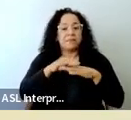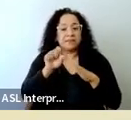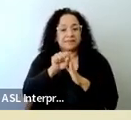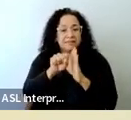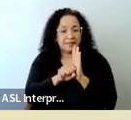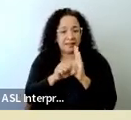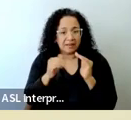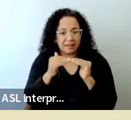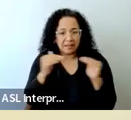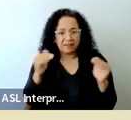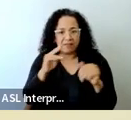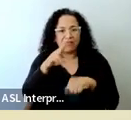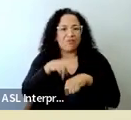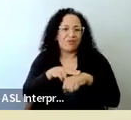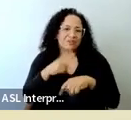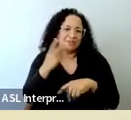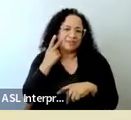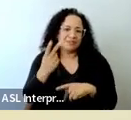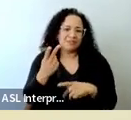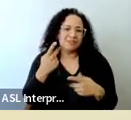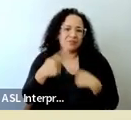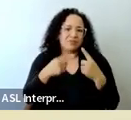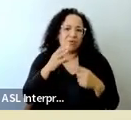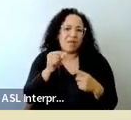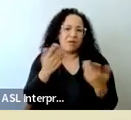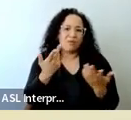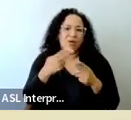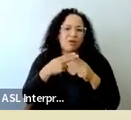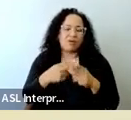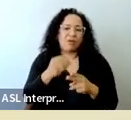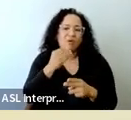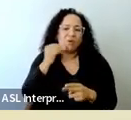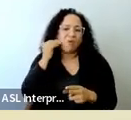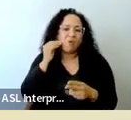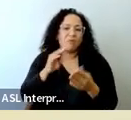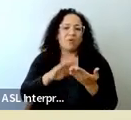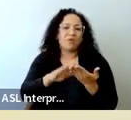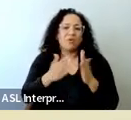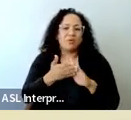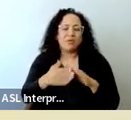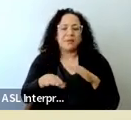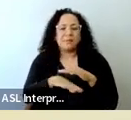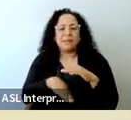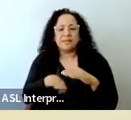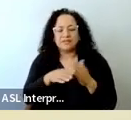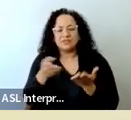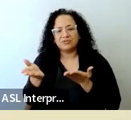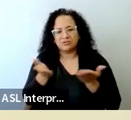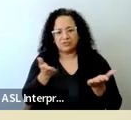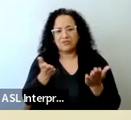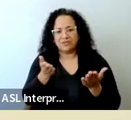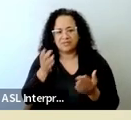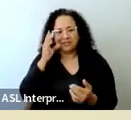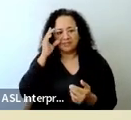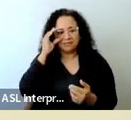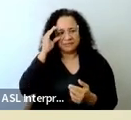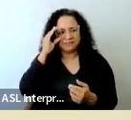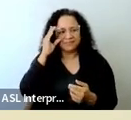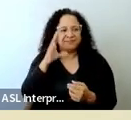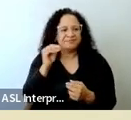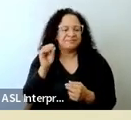we're seeing, of course, the rollout of what's known as the home and community-based services final rule, and